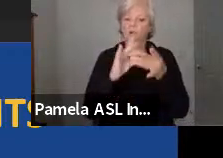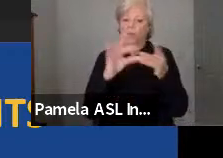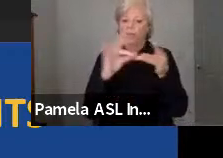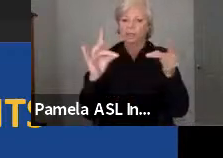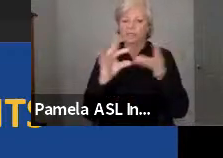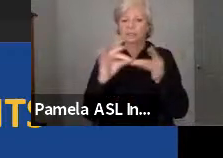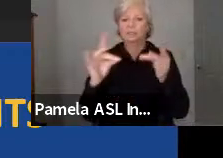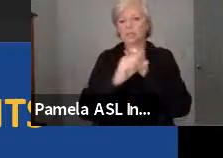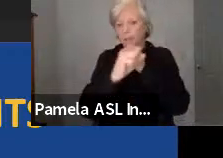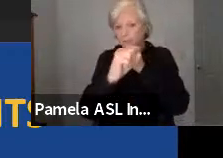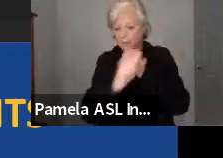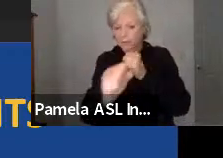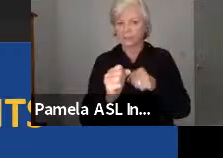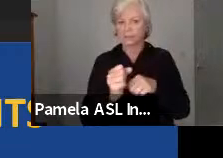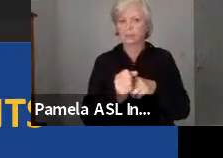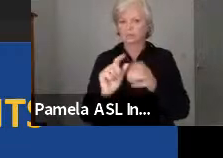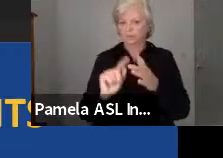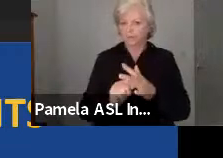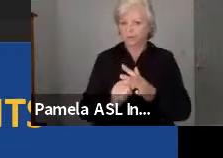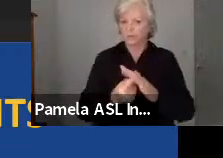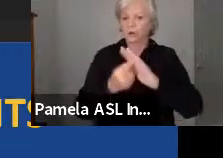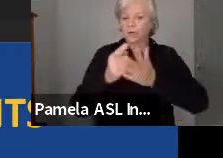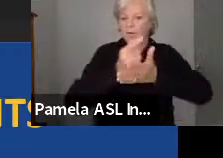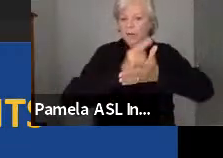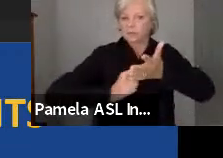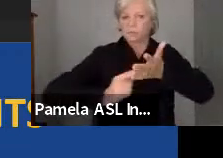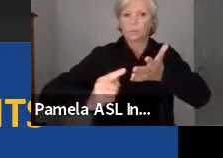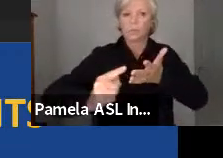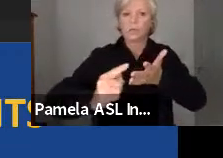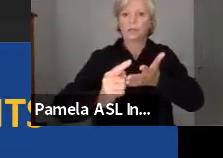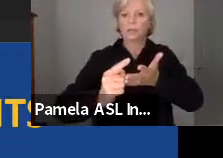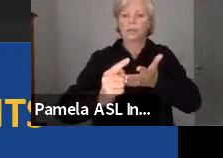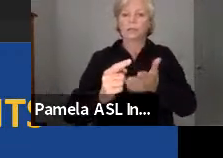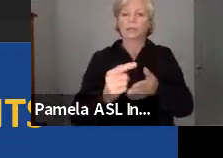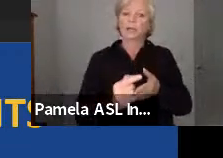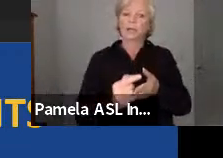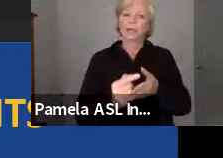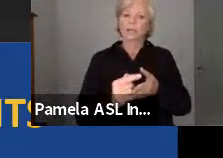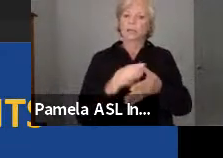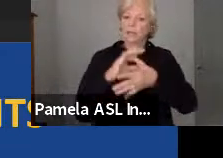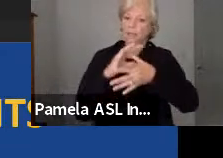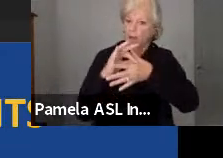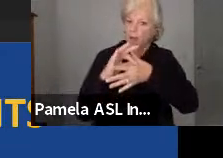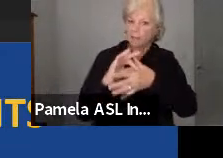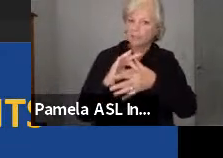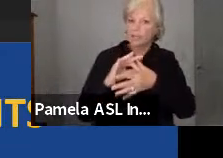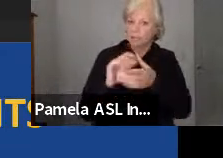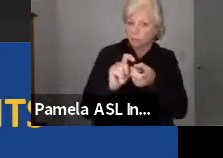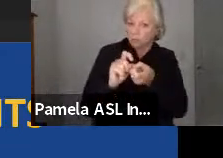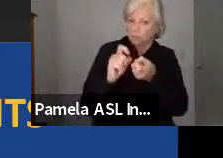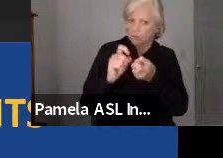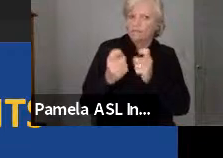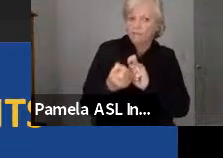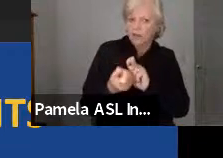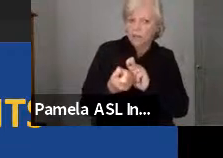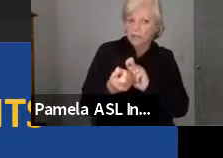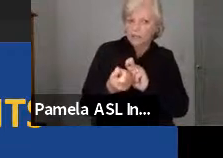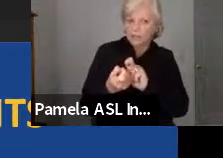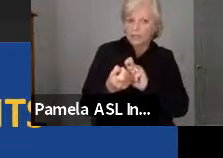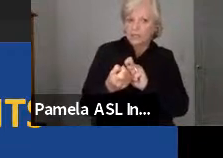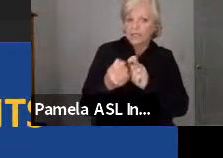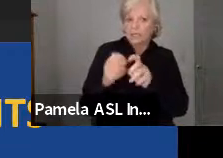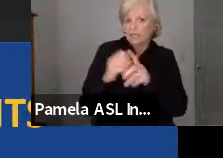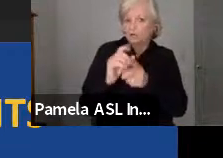we anticipate next week, and the content will be refined in real time through